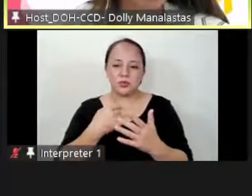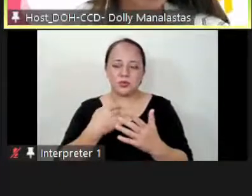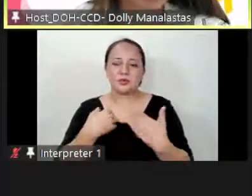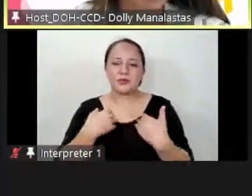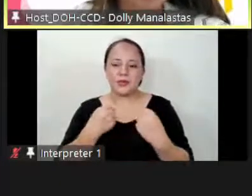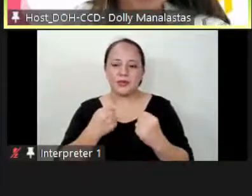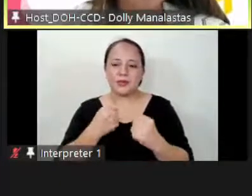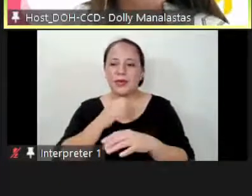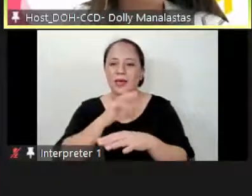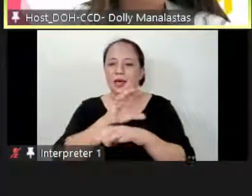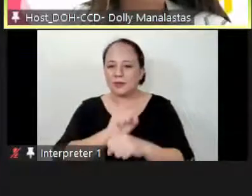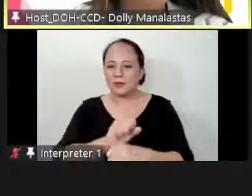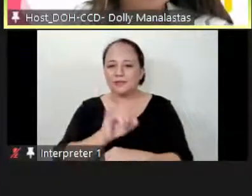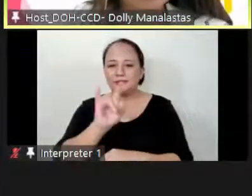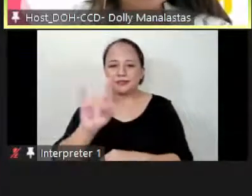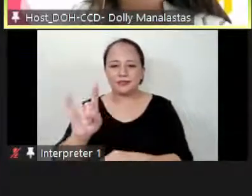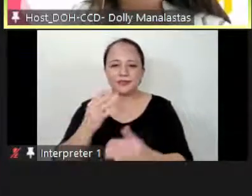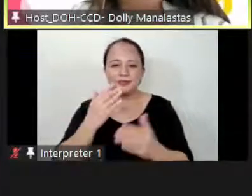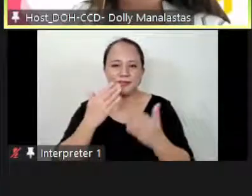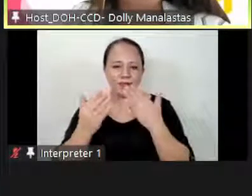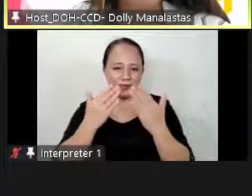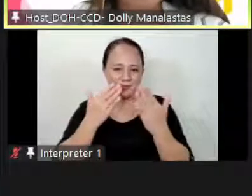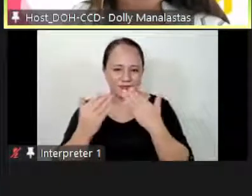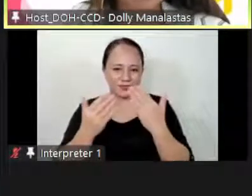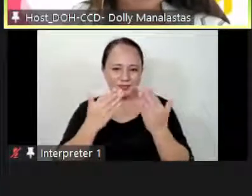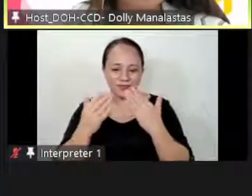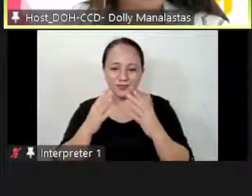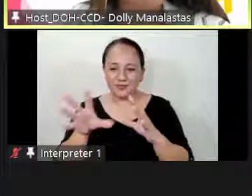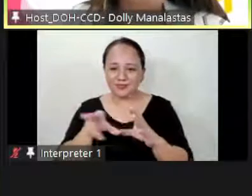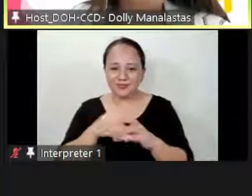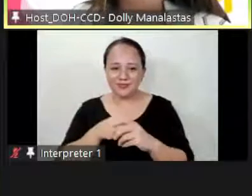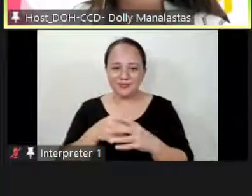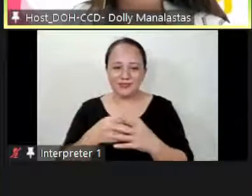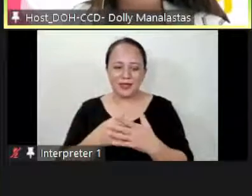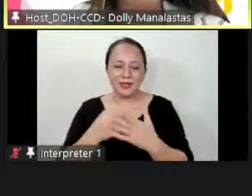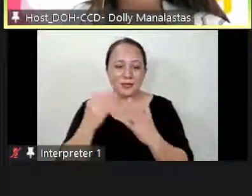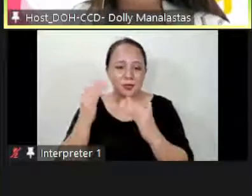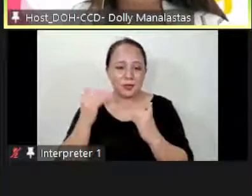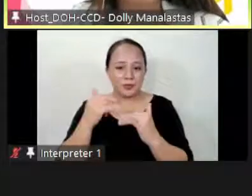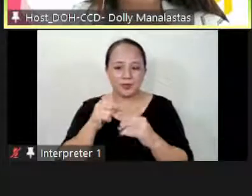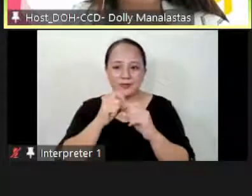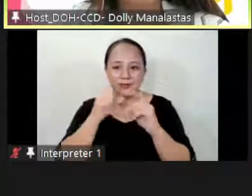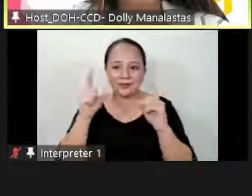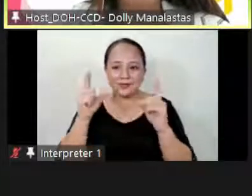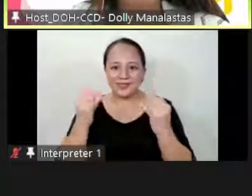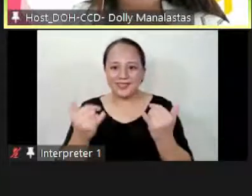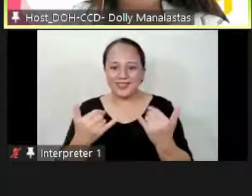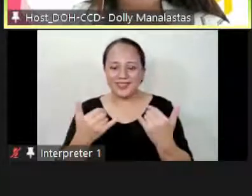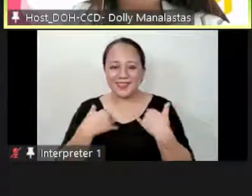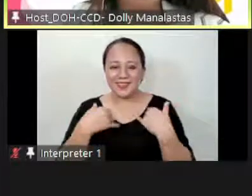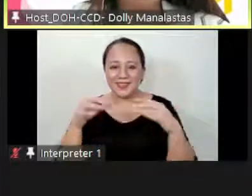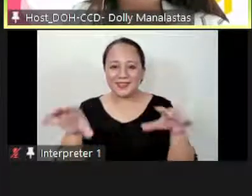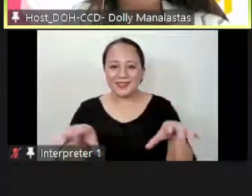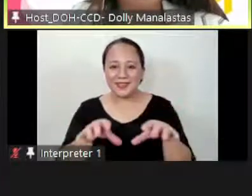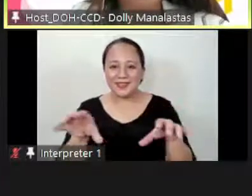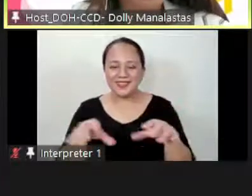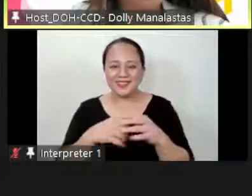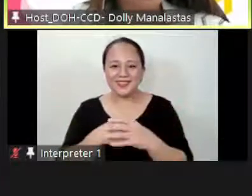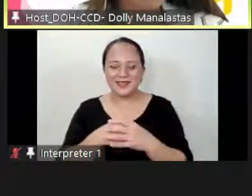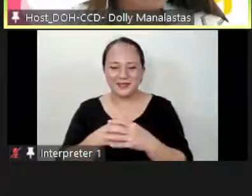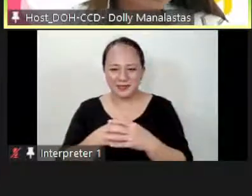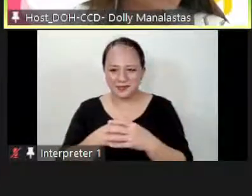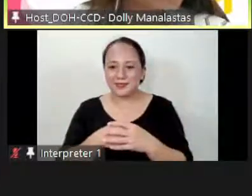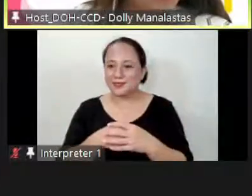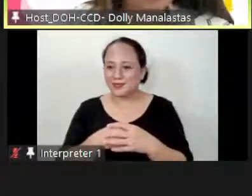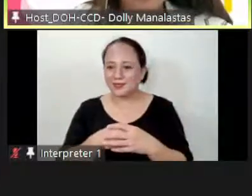that we are promoting. So thank you everyone for participating. Sana po nagising kayo sa ating activity na ito. And